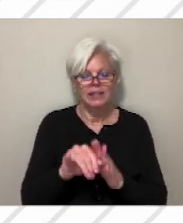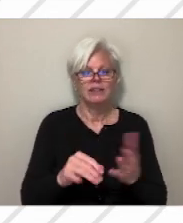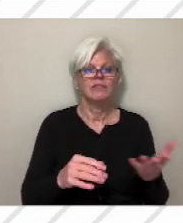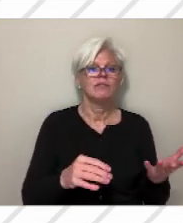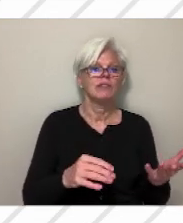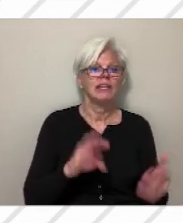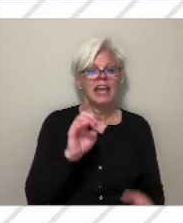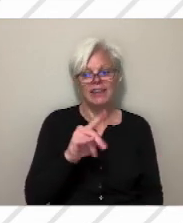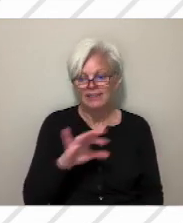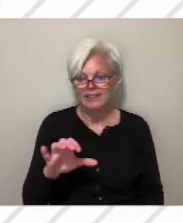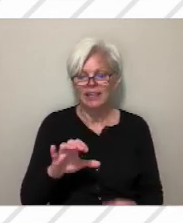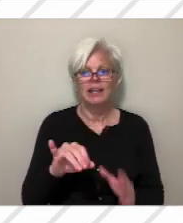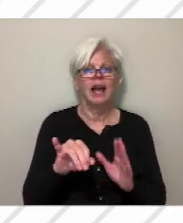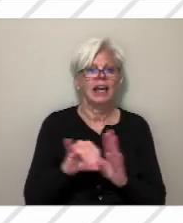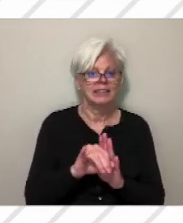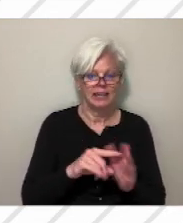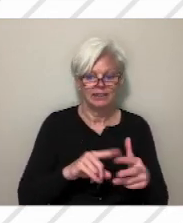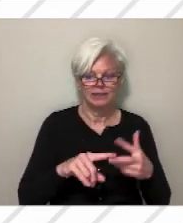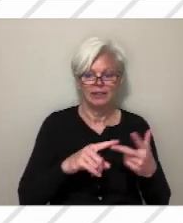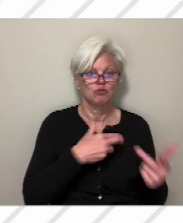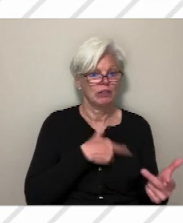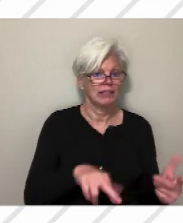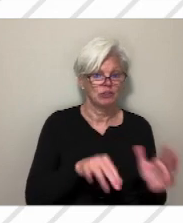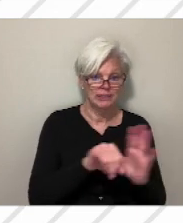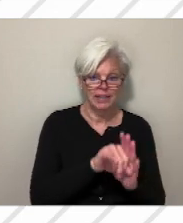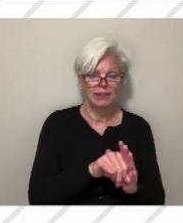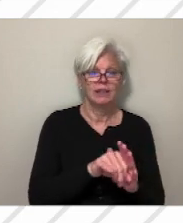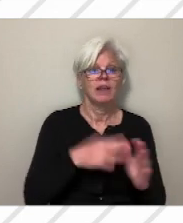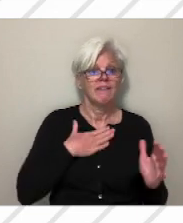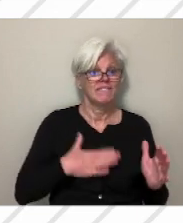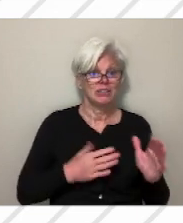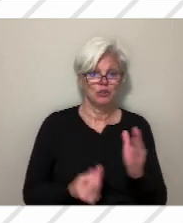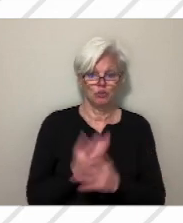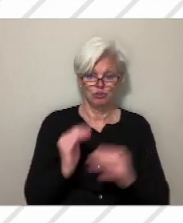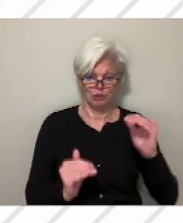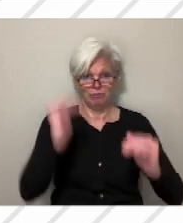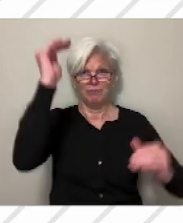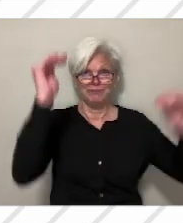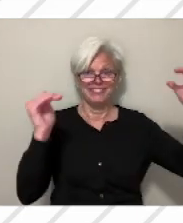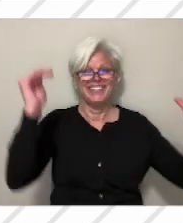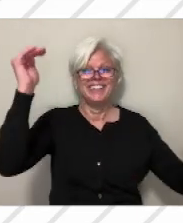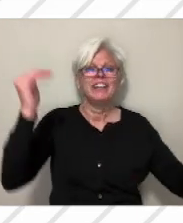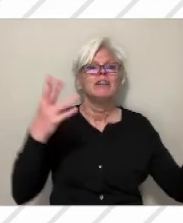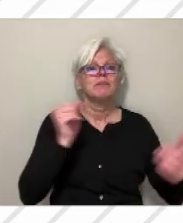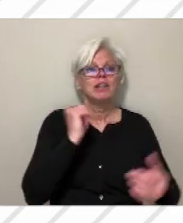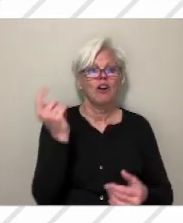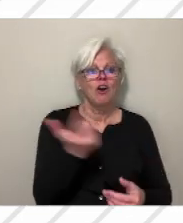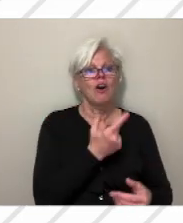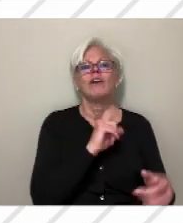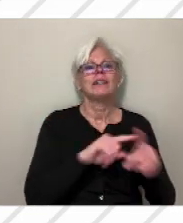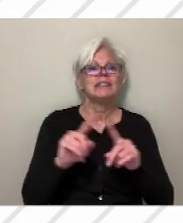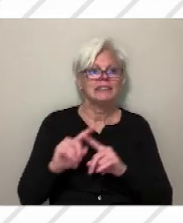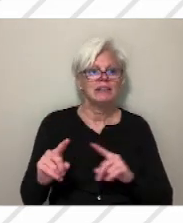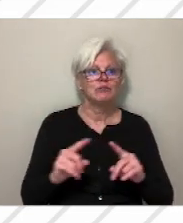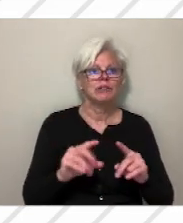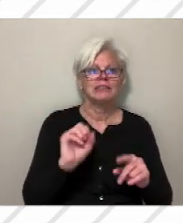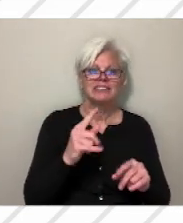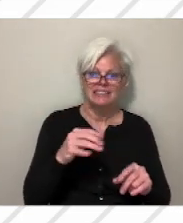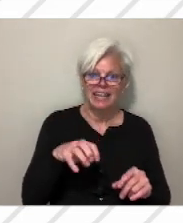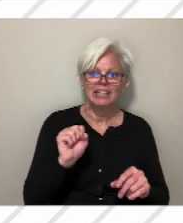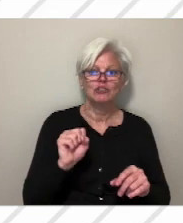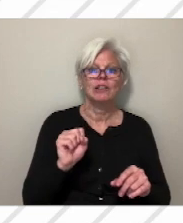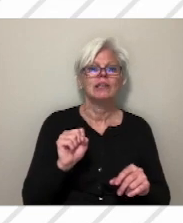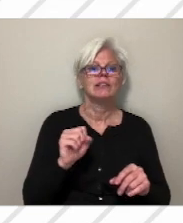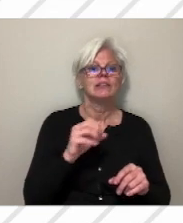even physical growth. Because all of these kids are at different developmental pubertal stages in development. And that